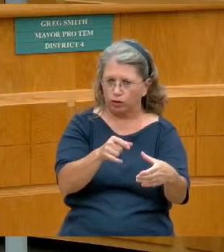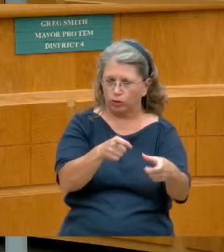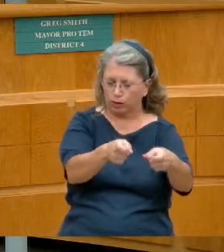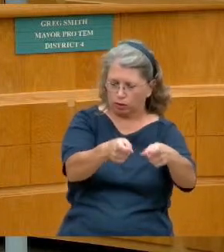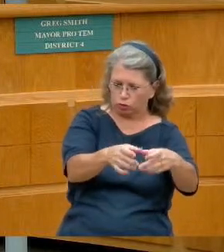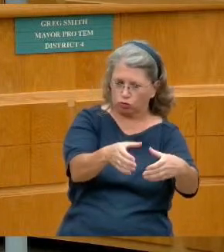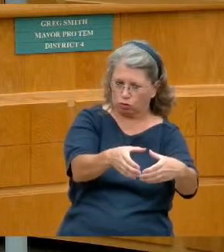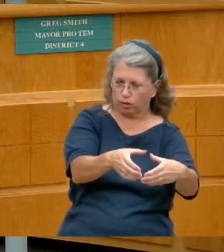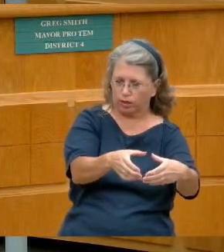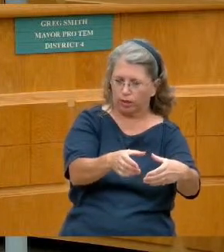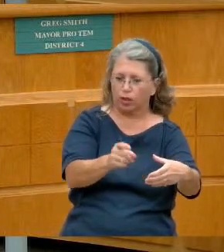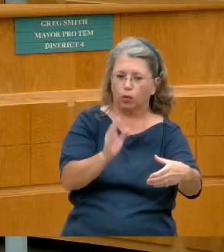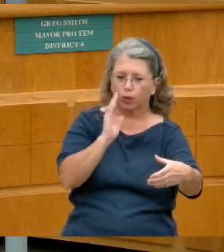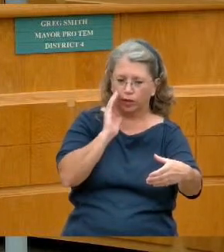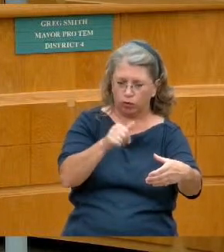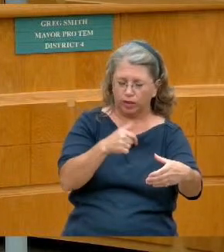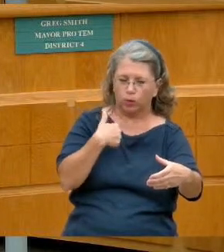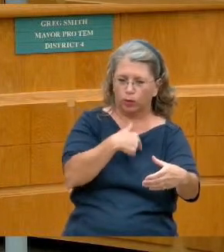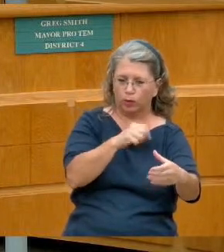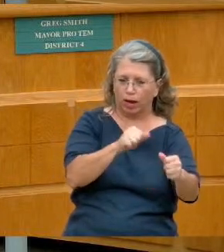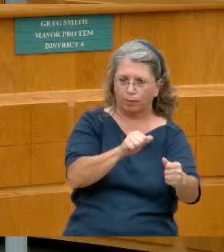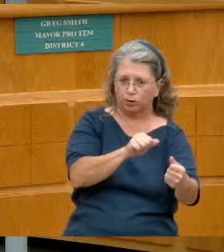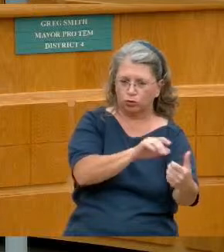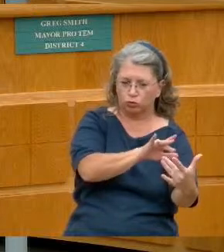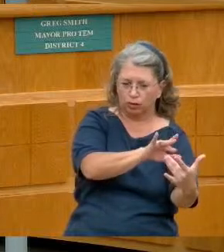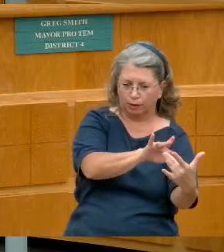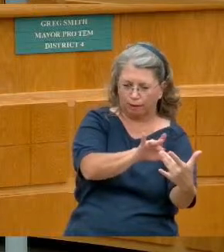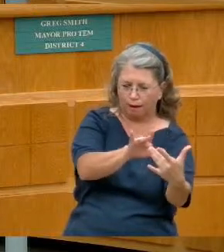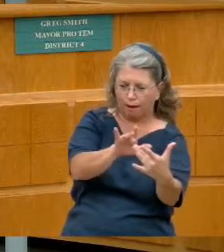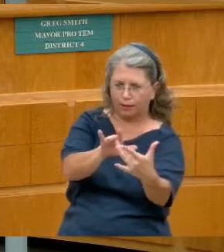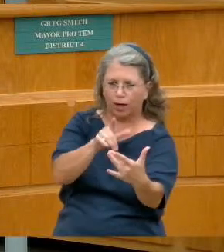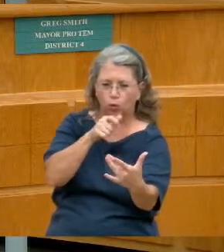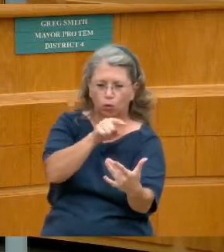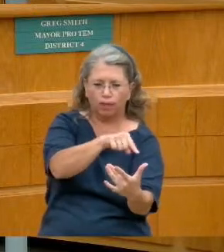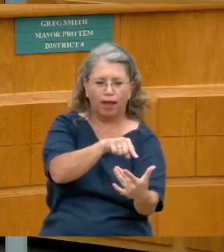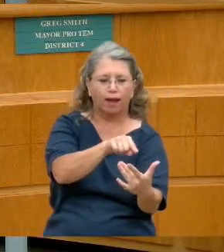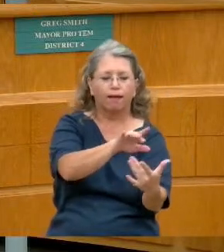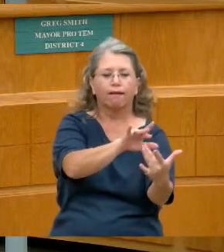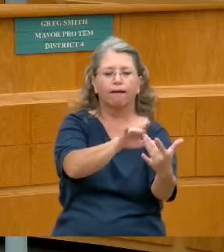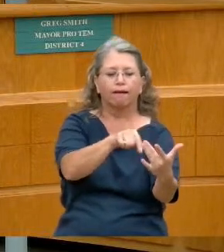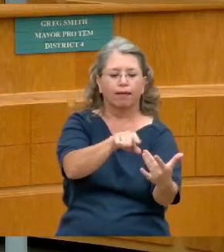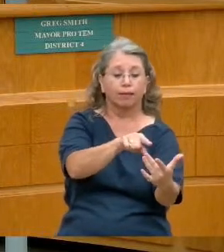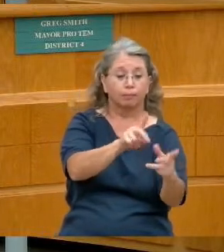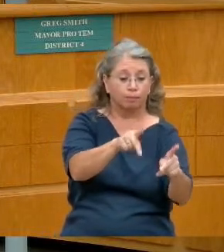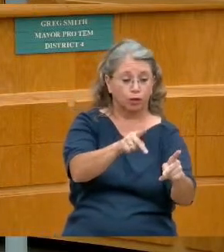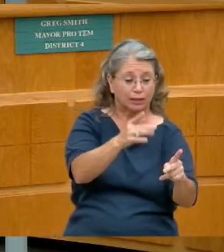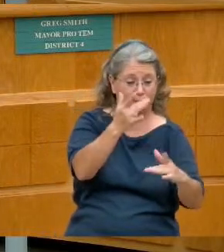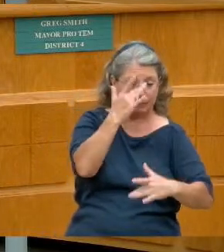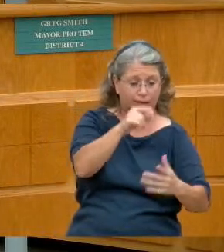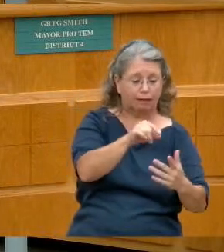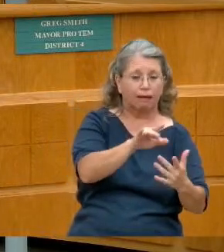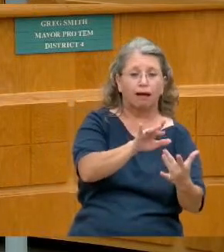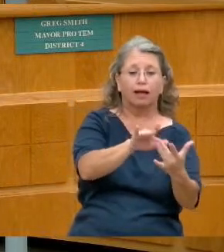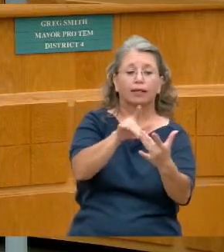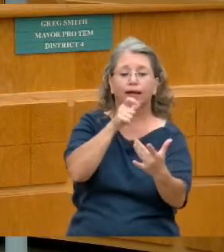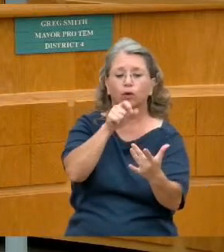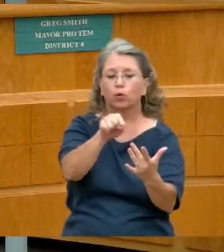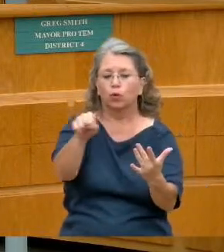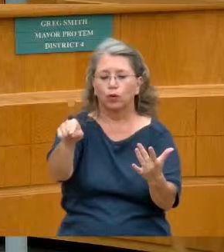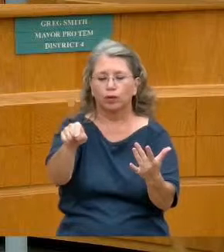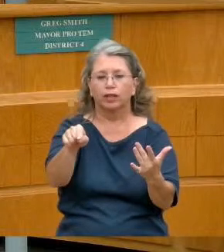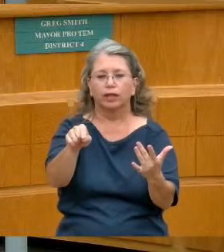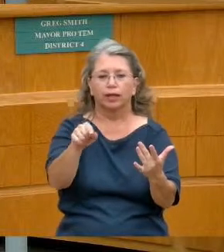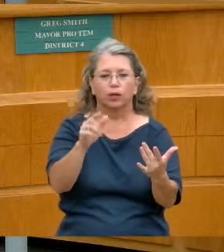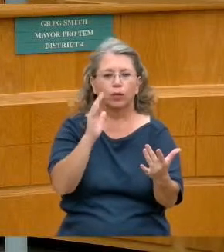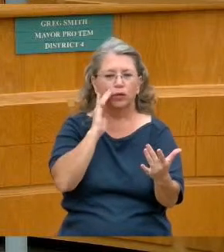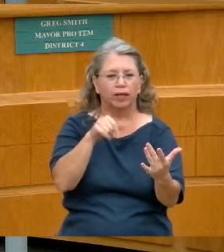contact tracing was working. At least we hoped it was, and we had a reason to believe it was going to work, and we had a reason to believe it was going to come